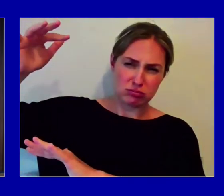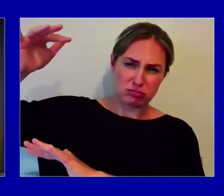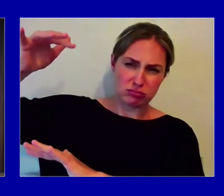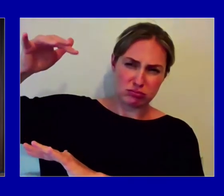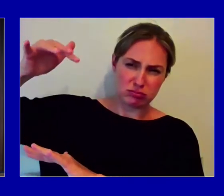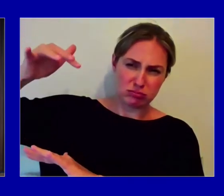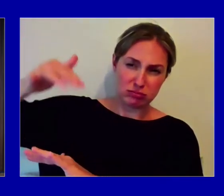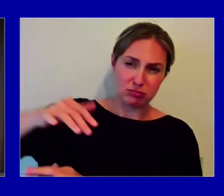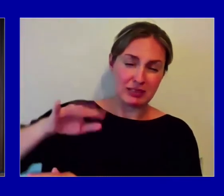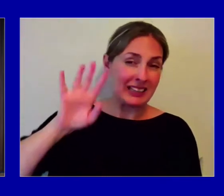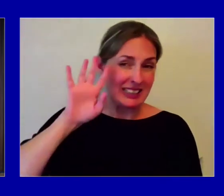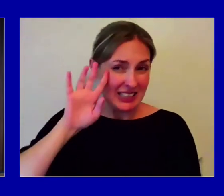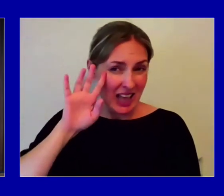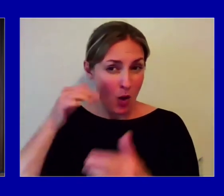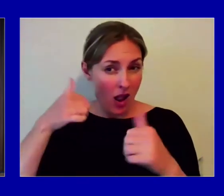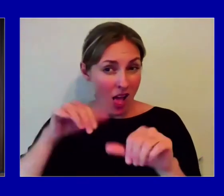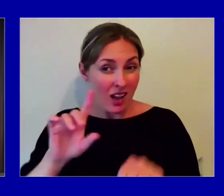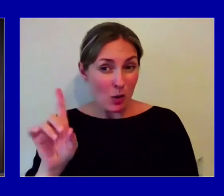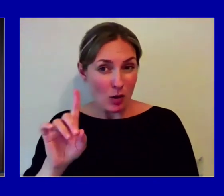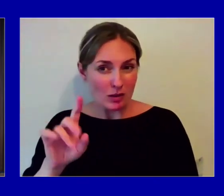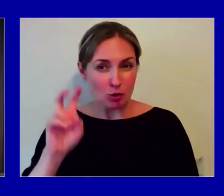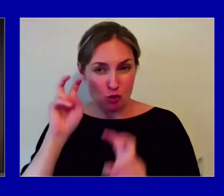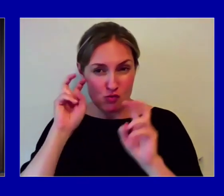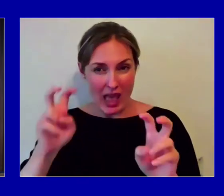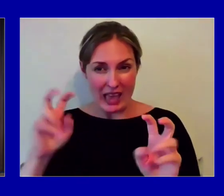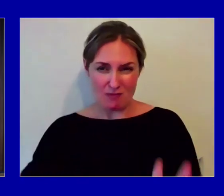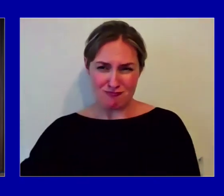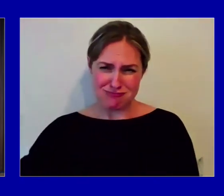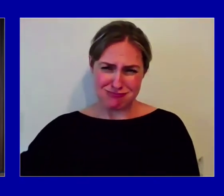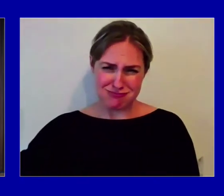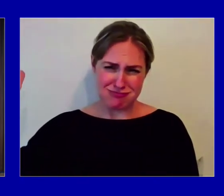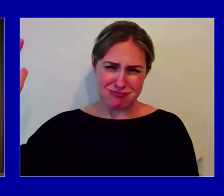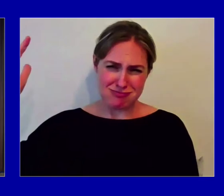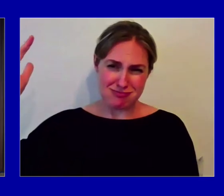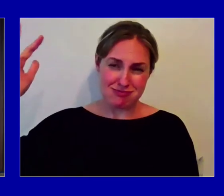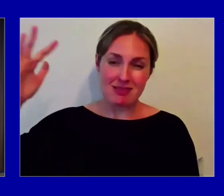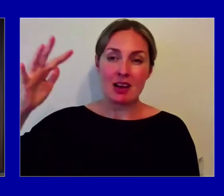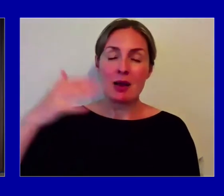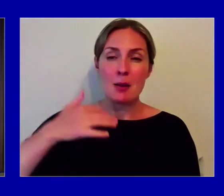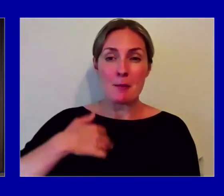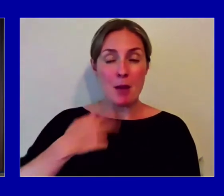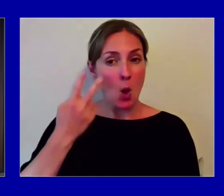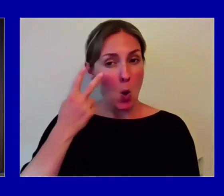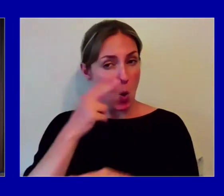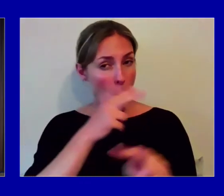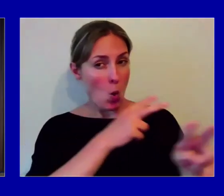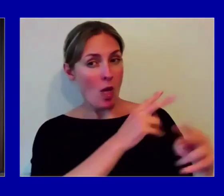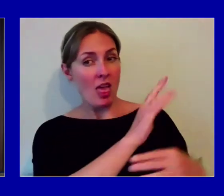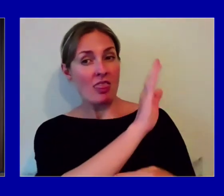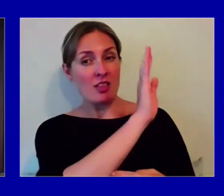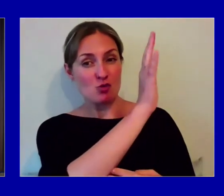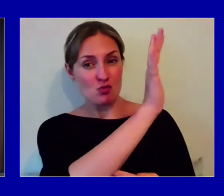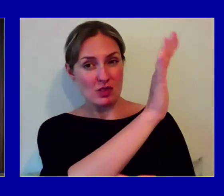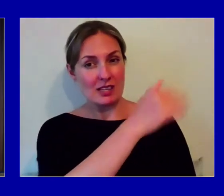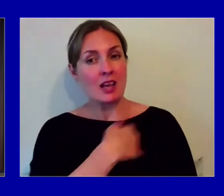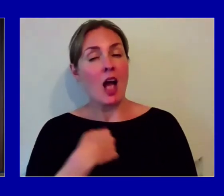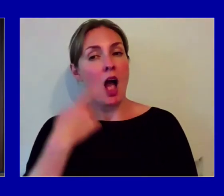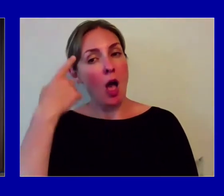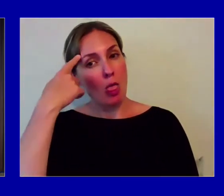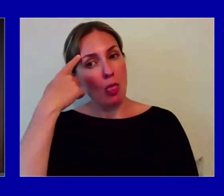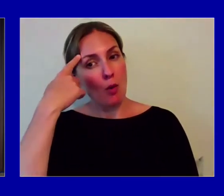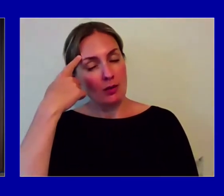train. And I, you know, I thought it's time to go. So, but I looked around at those trees and I said, I'll come back in the morning and